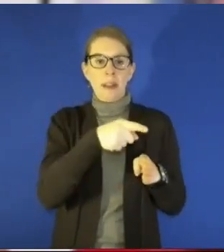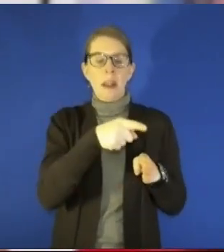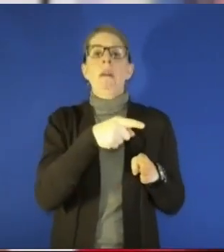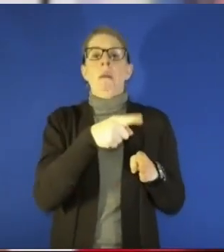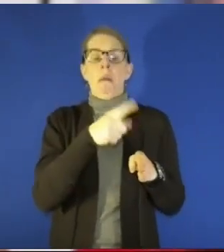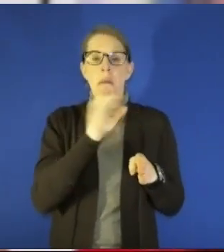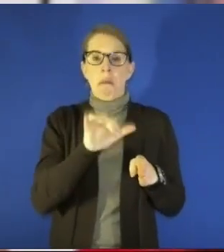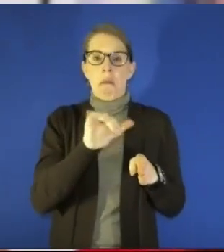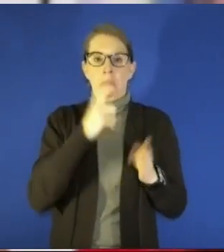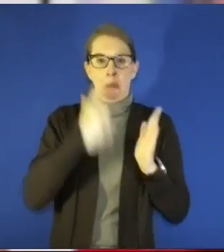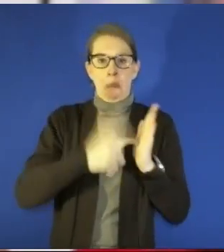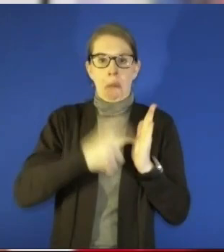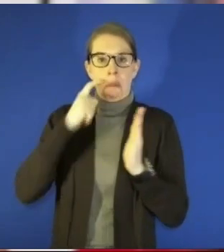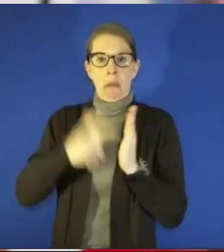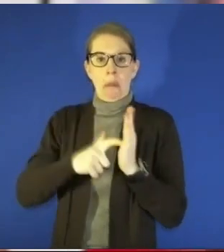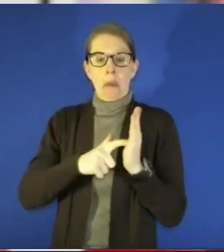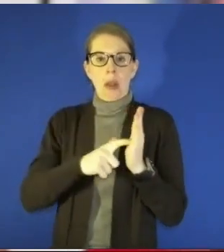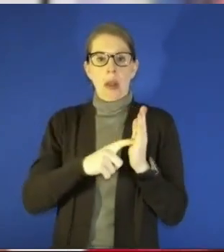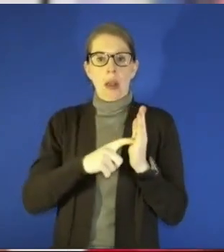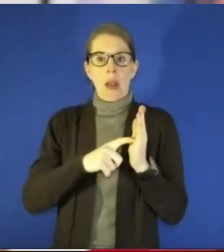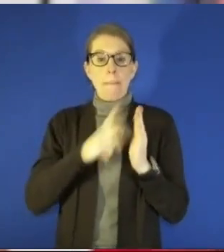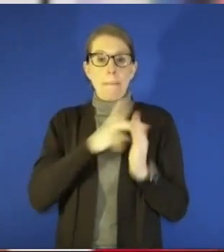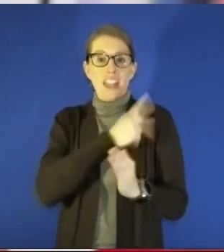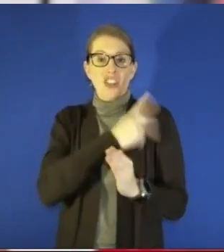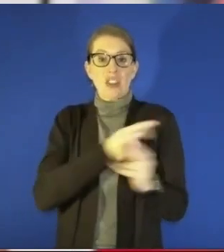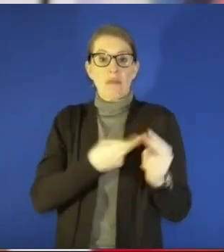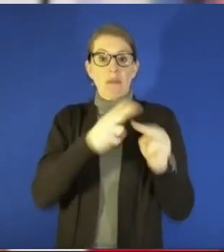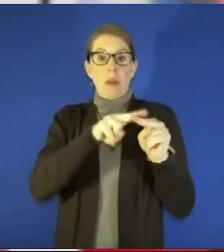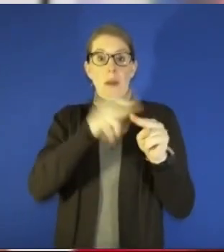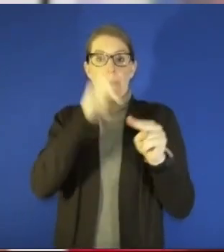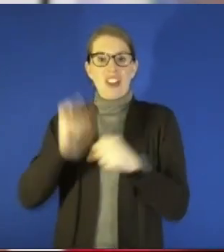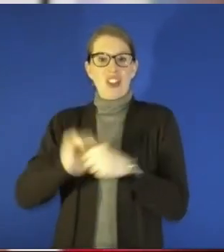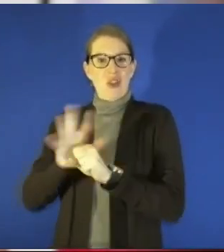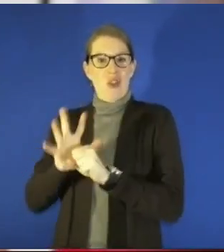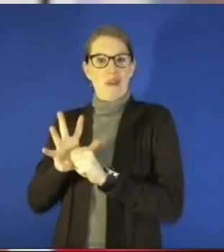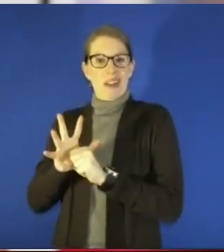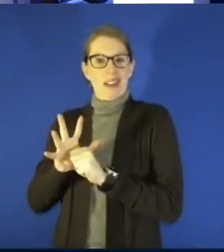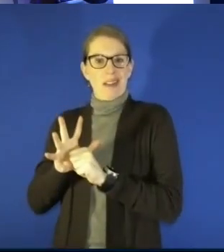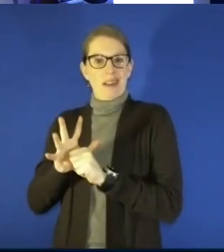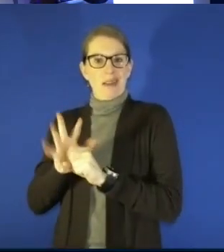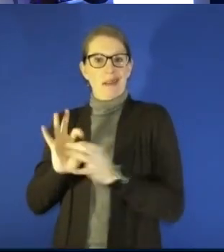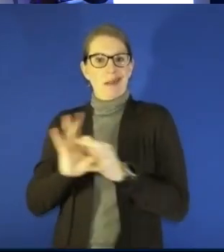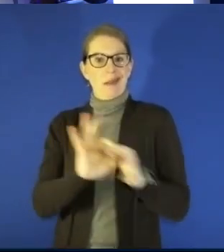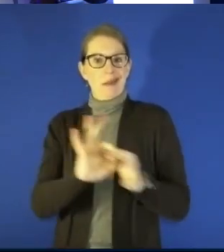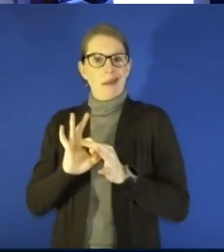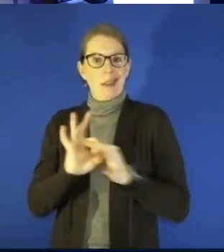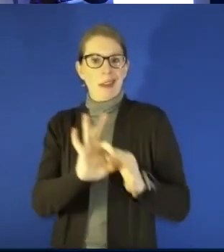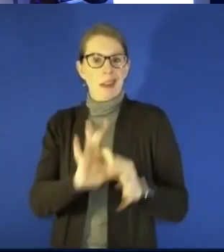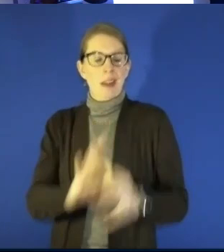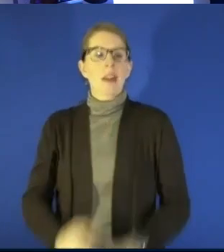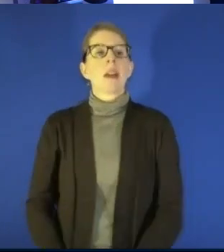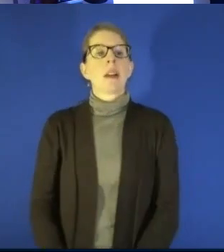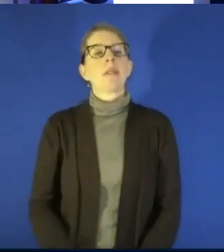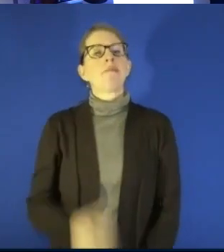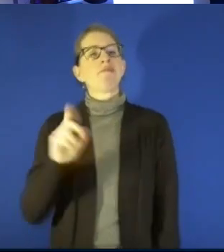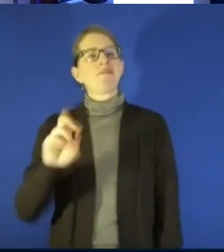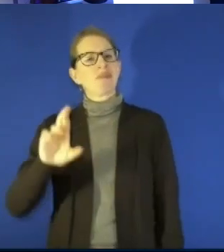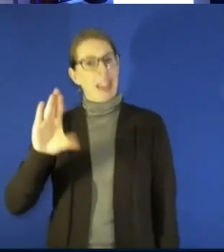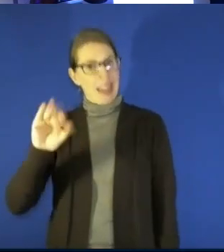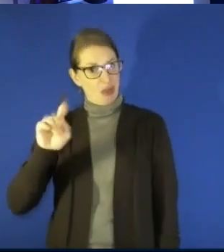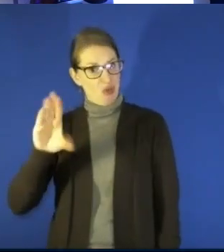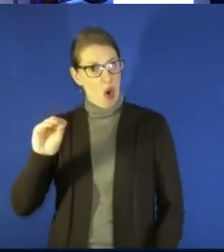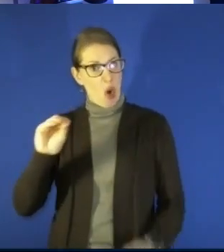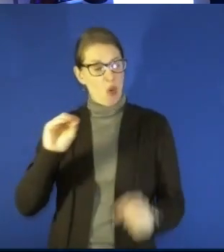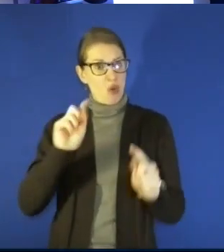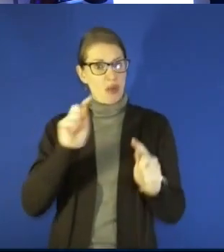an increase or uptick in patients because of COVID. Dr. Castro, have you pretty much heard it all? I mean, are you surprised